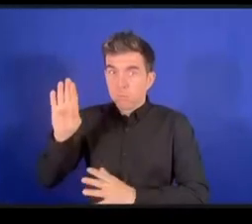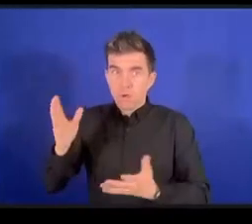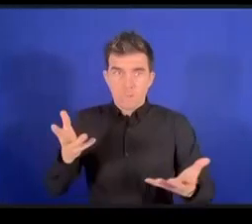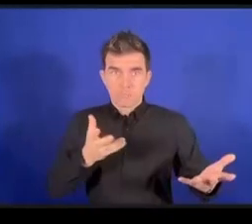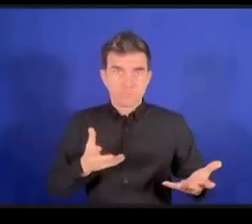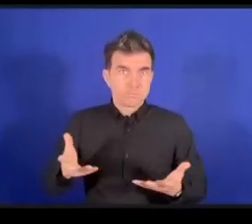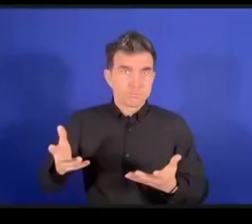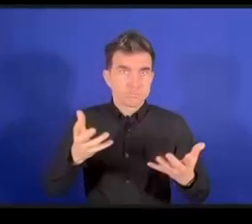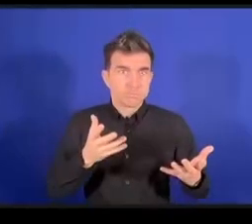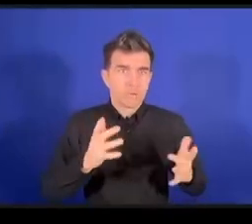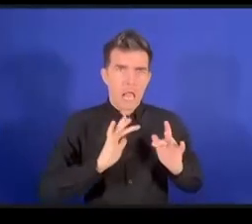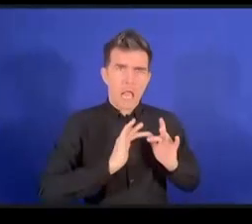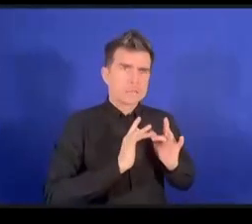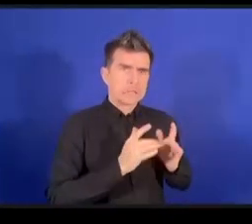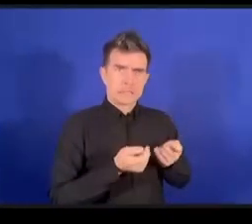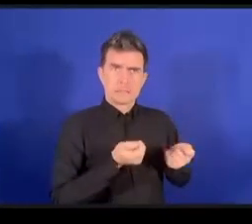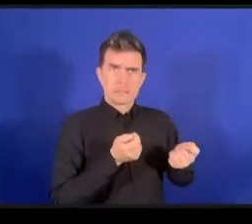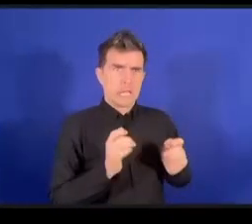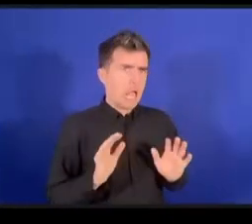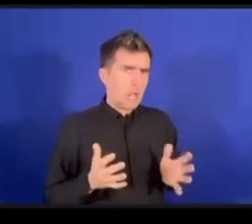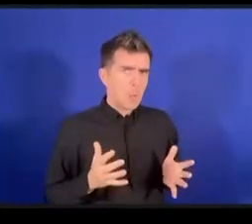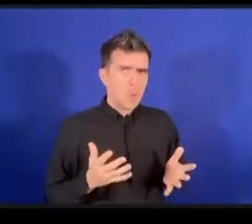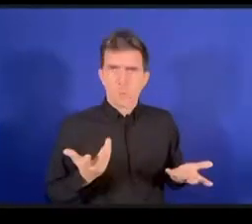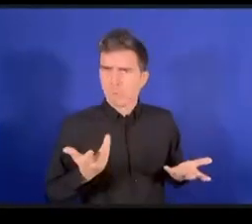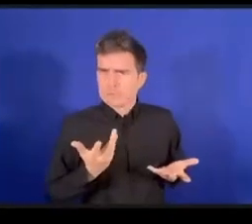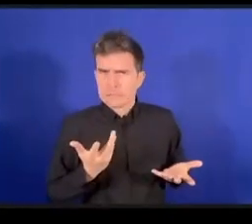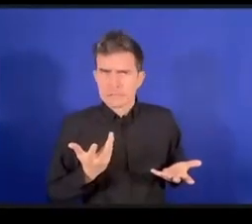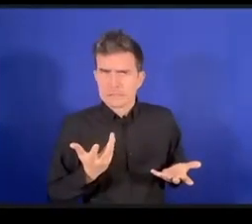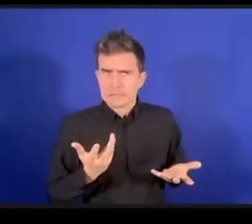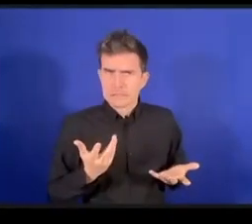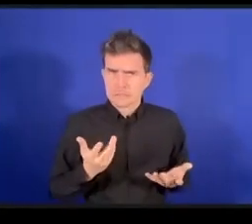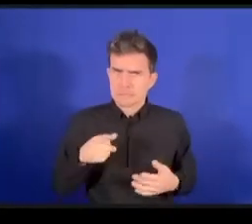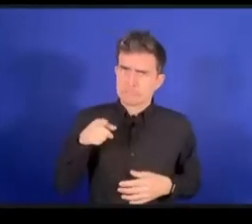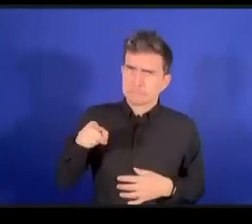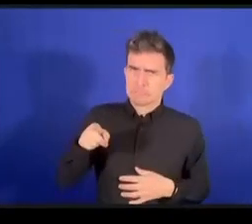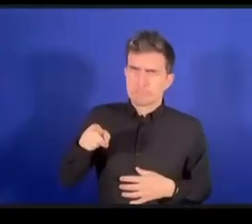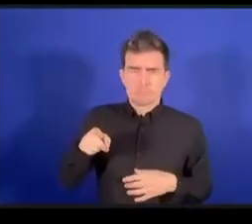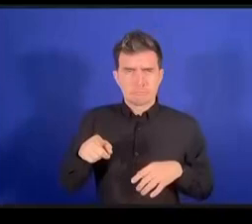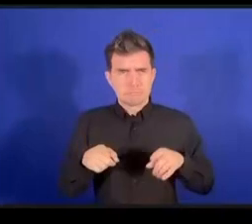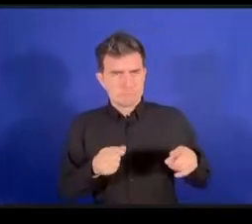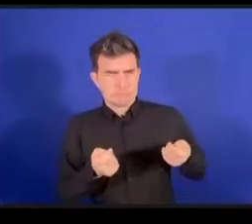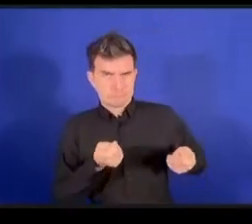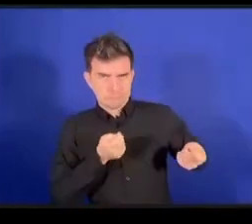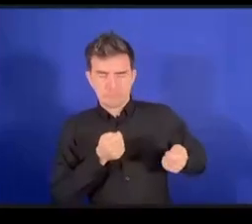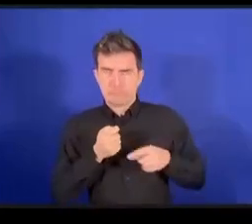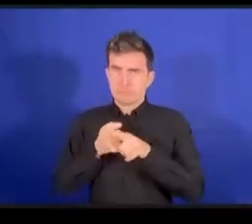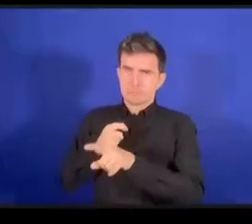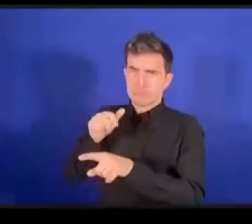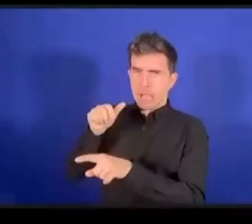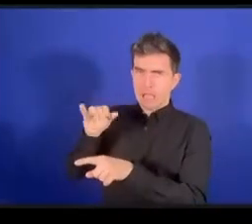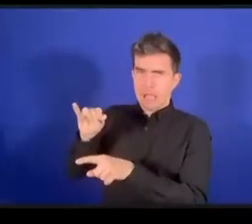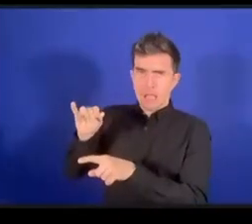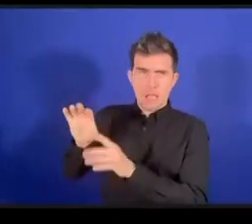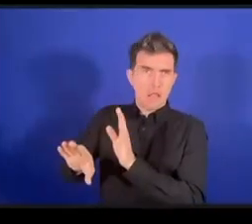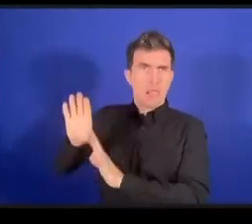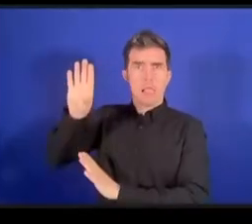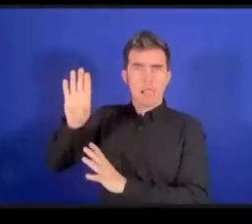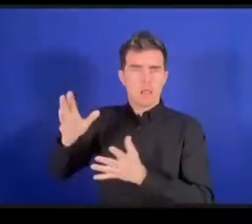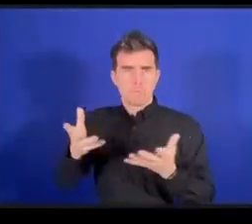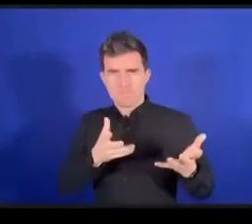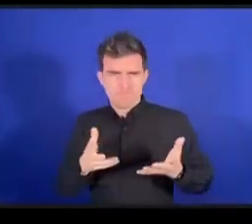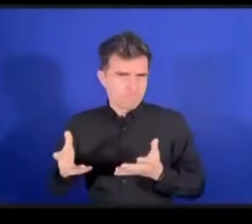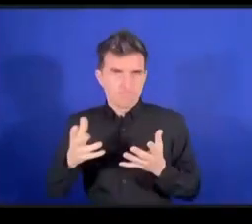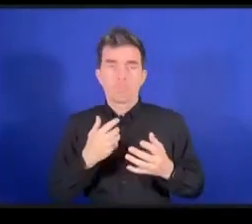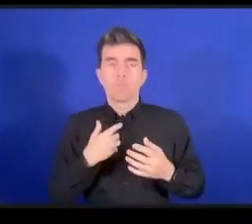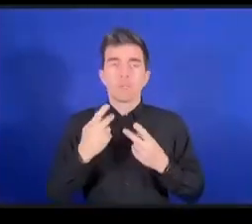We're seeing a flare up of interest in artificial intelligence due to one small niche within